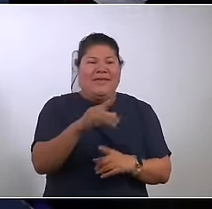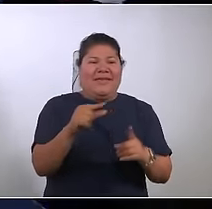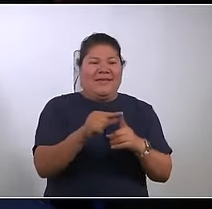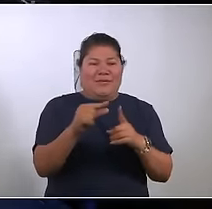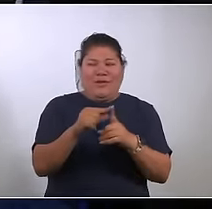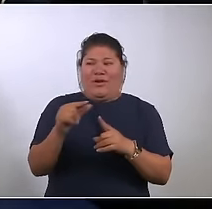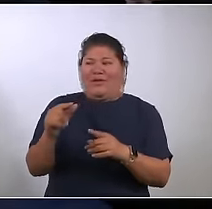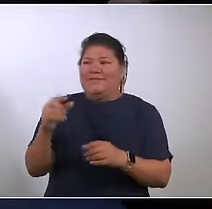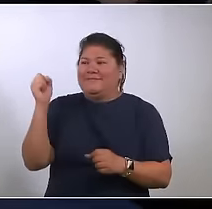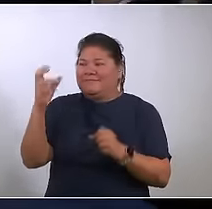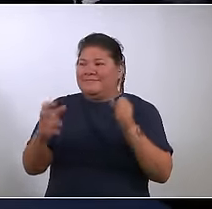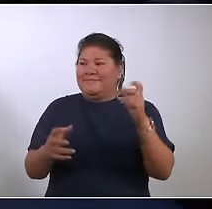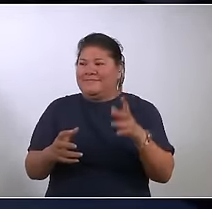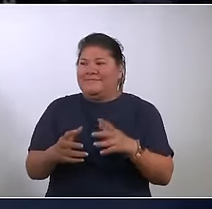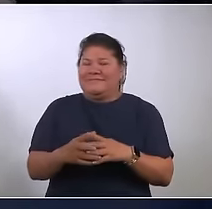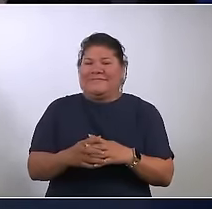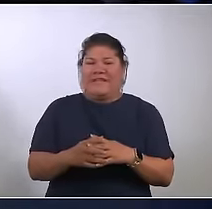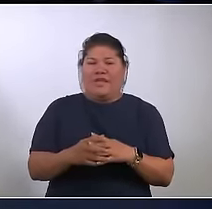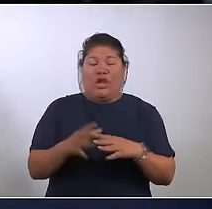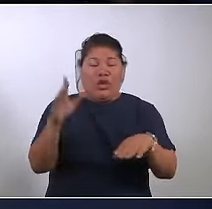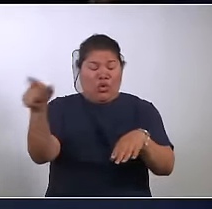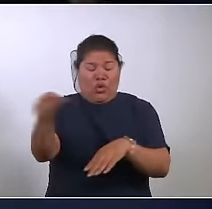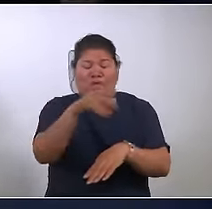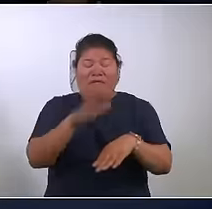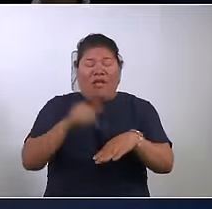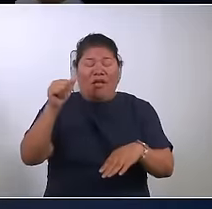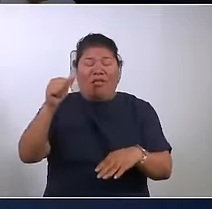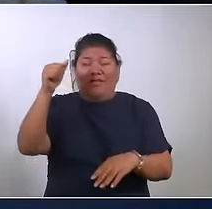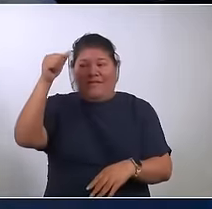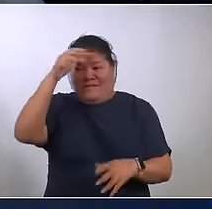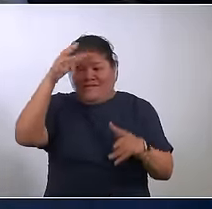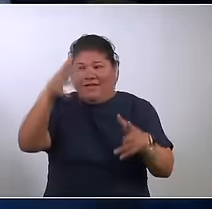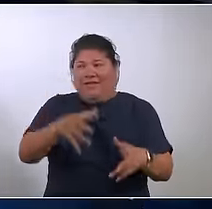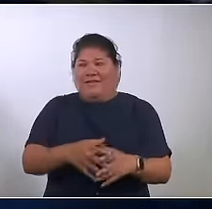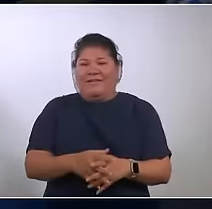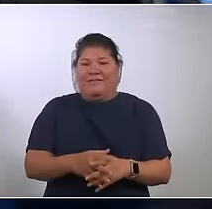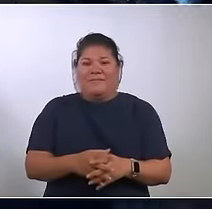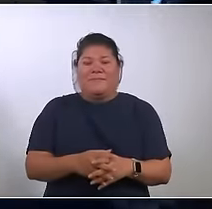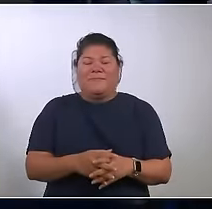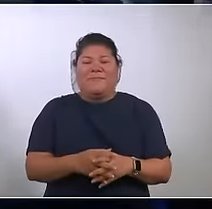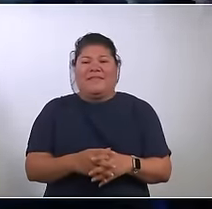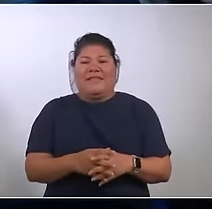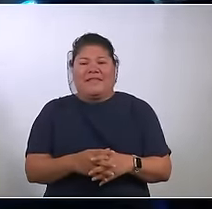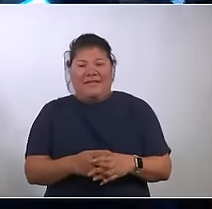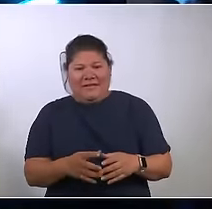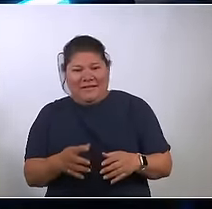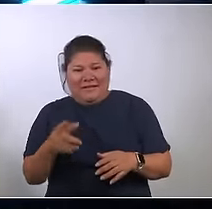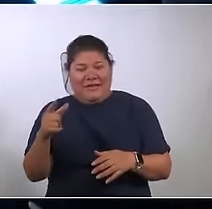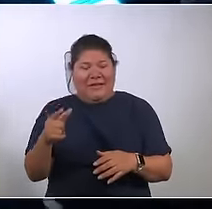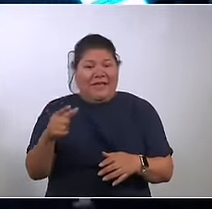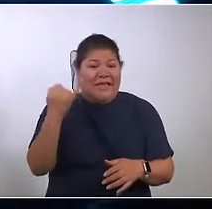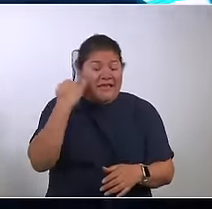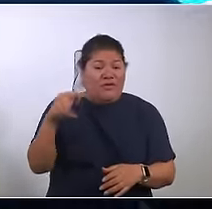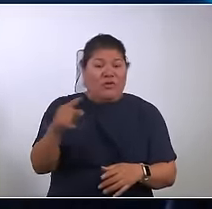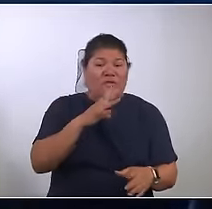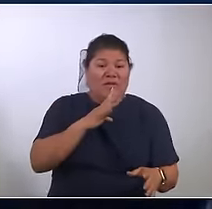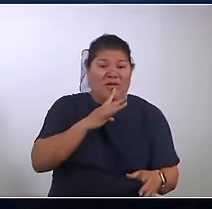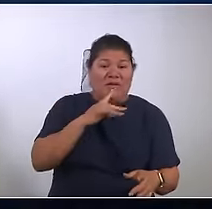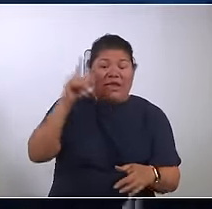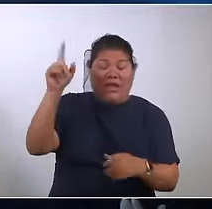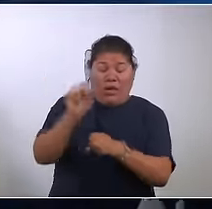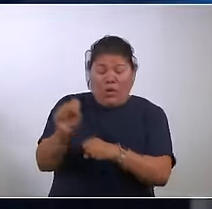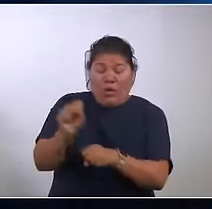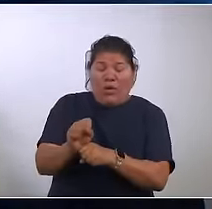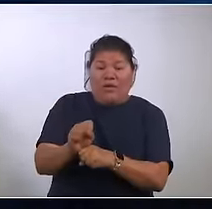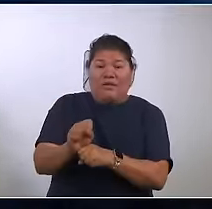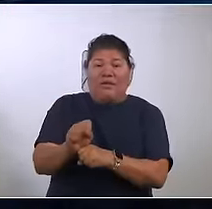en tu boca. You have the word in your mouth. Tú tienes la comisión del Padre. You have the commission of the Father. Tú tienes el mandamiento ya. You have si the commandments. Hablas, if you speak, él obra.